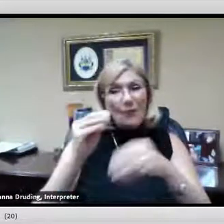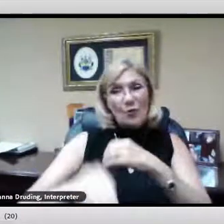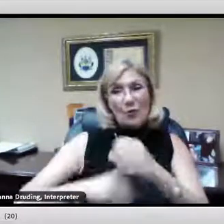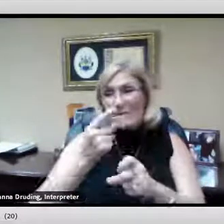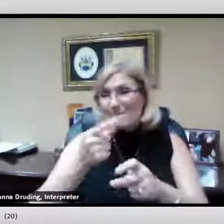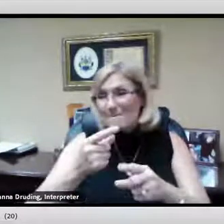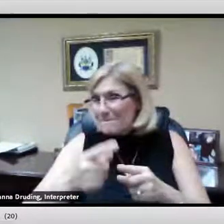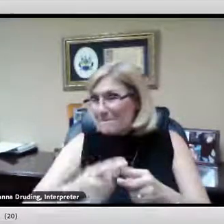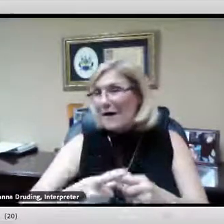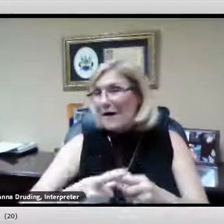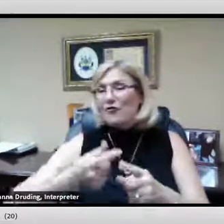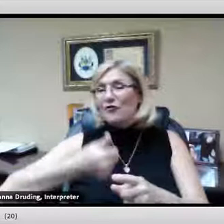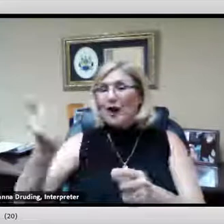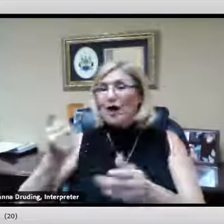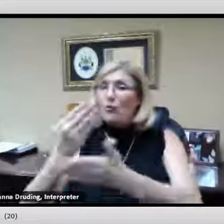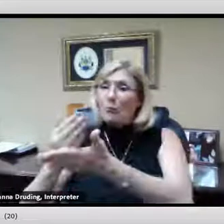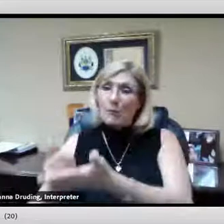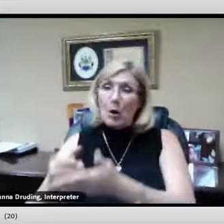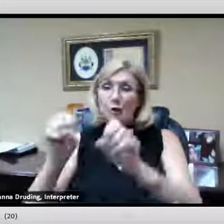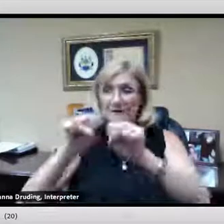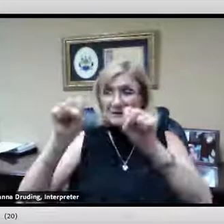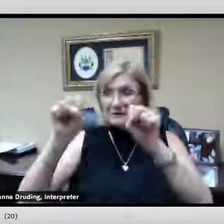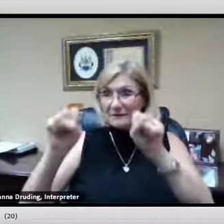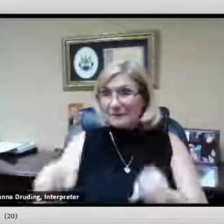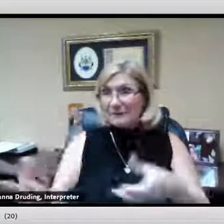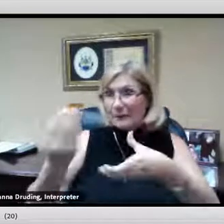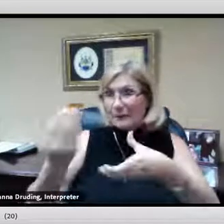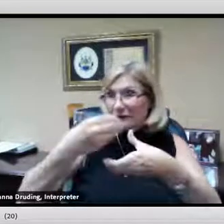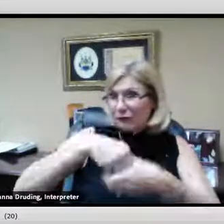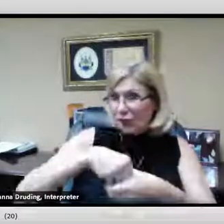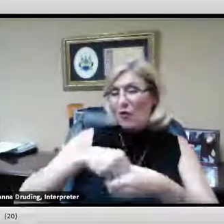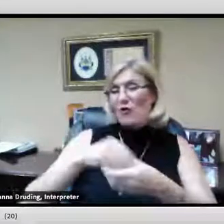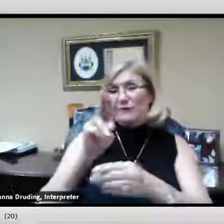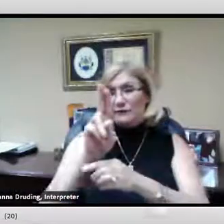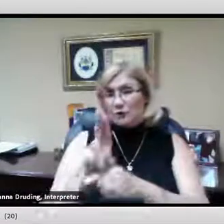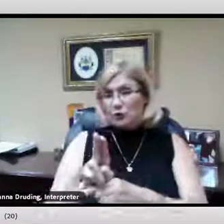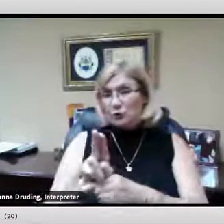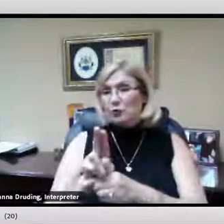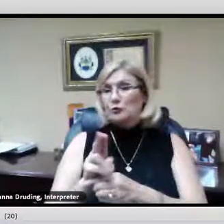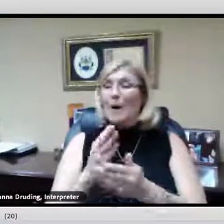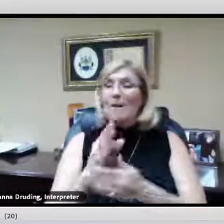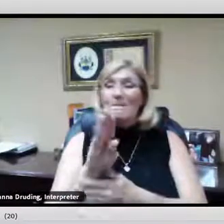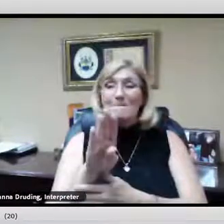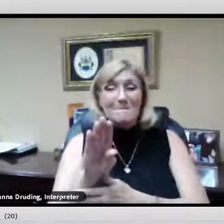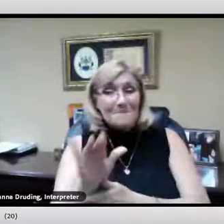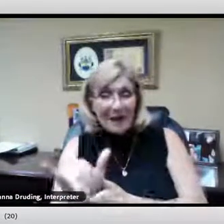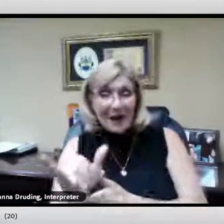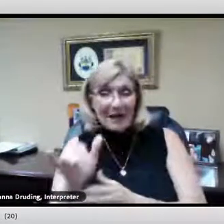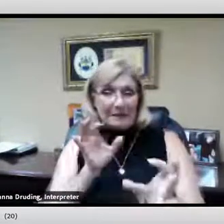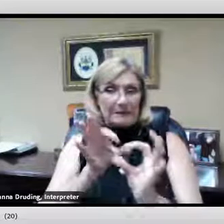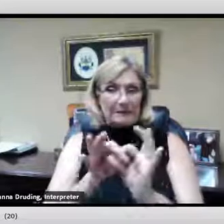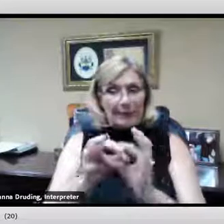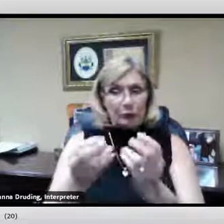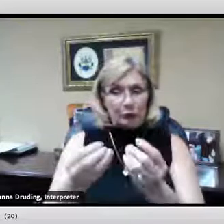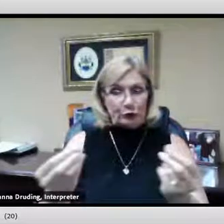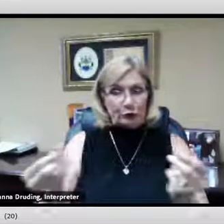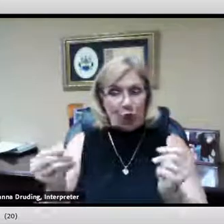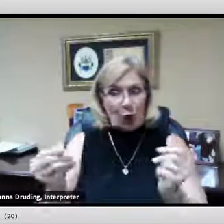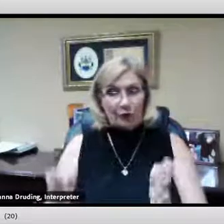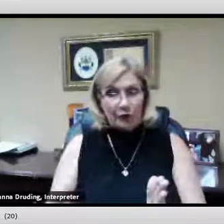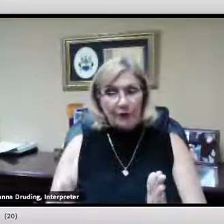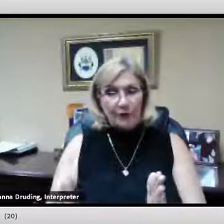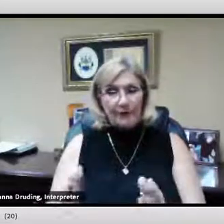the other parts of the system that are involved, that are used by the link resolver. I didn't understand all